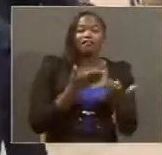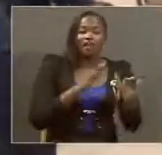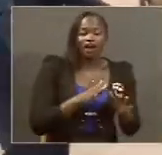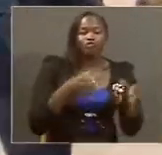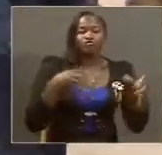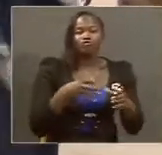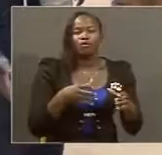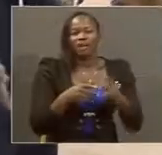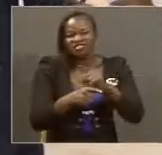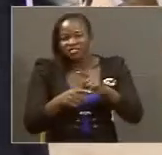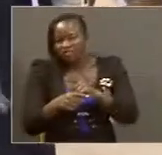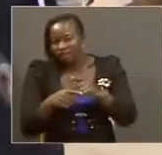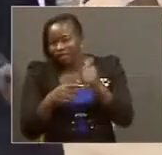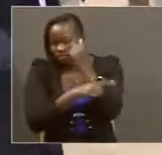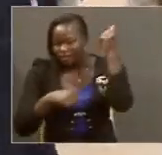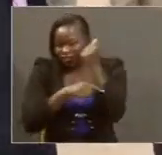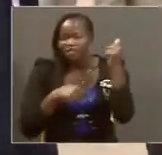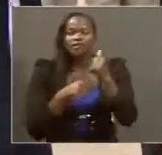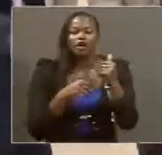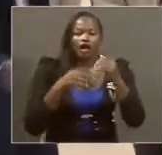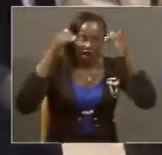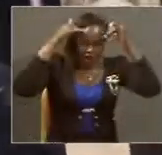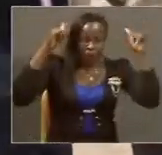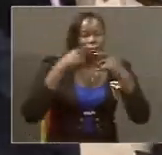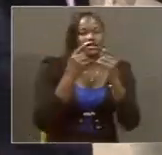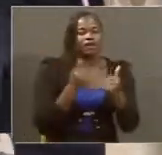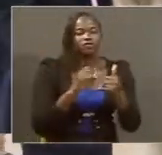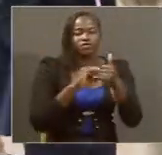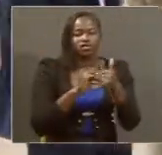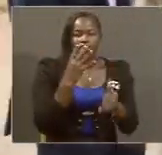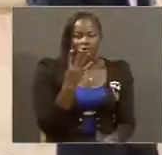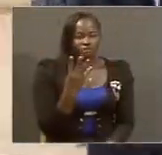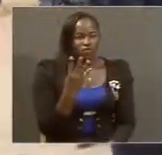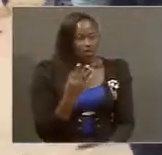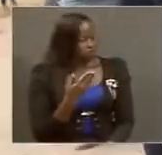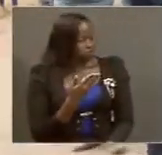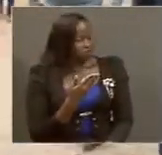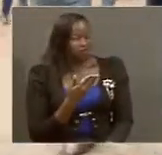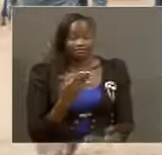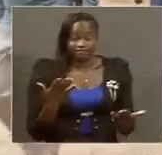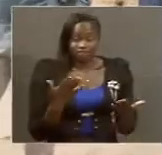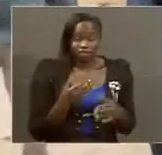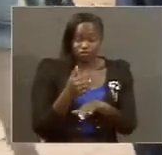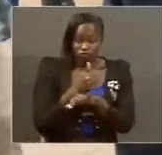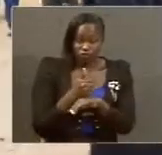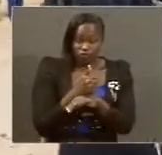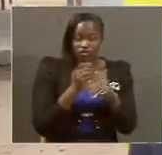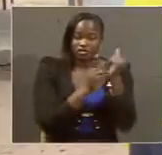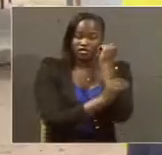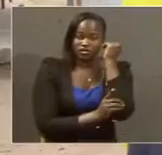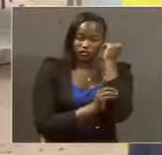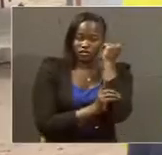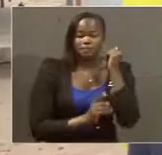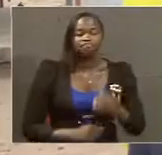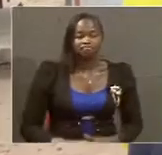rustlers. Anyait is currently in Senior 4 at Halcon High School in Soroti District.